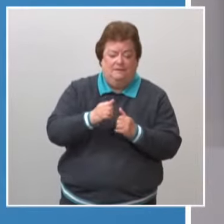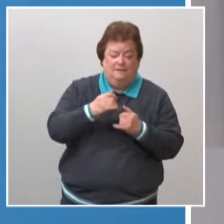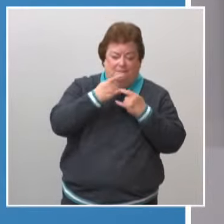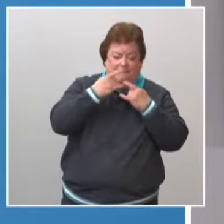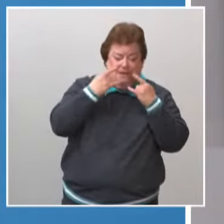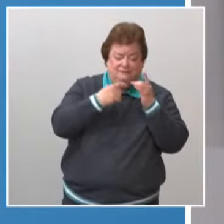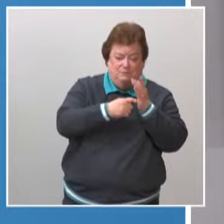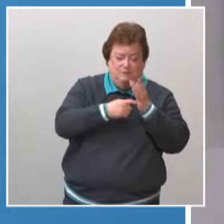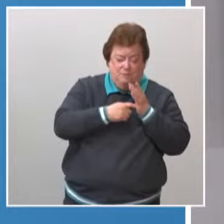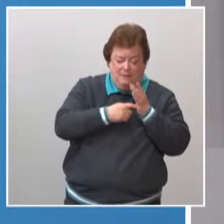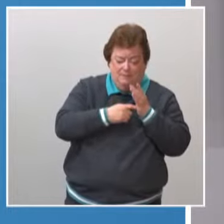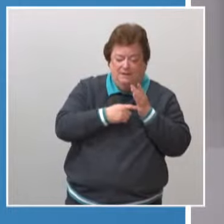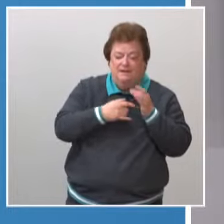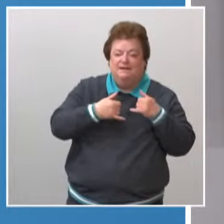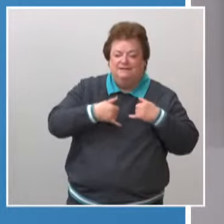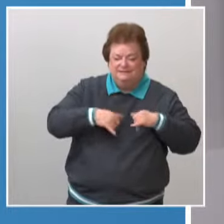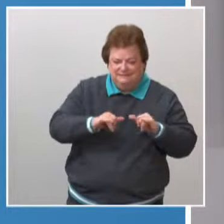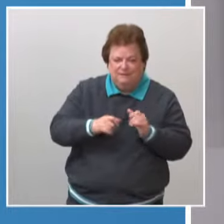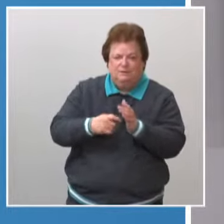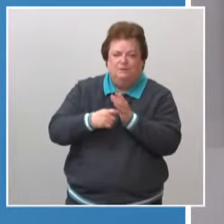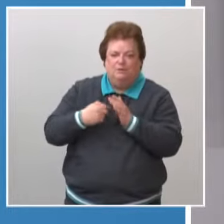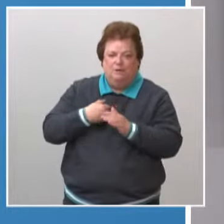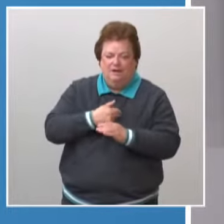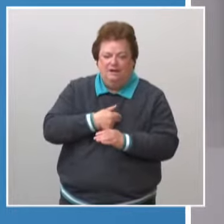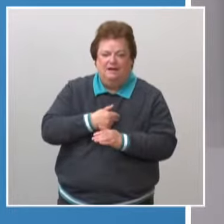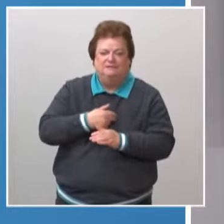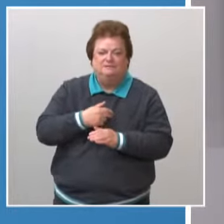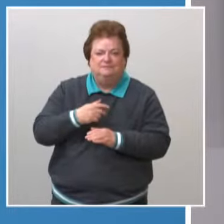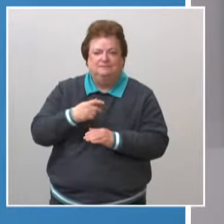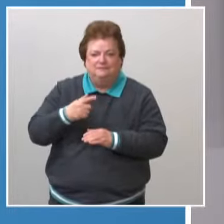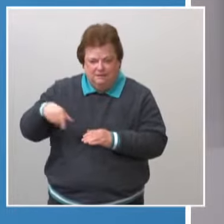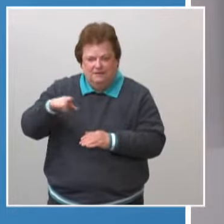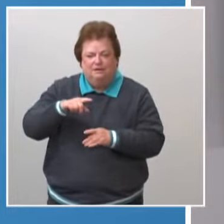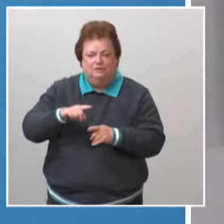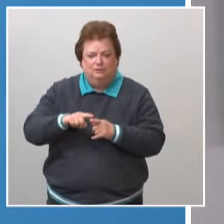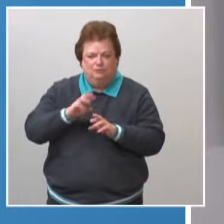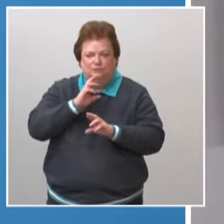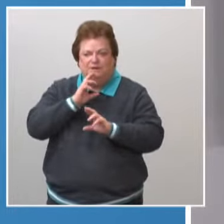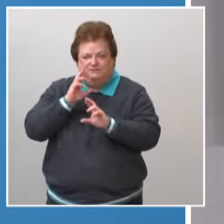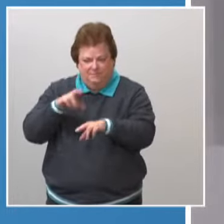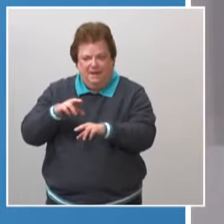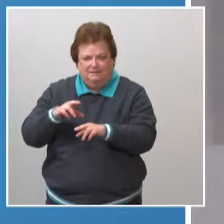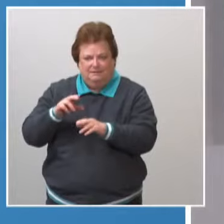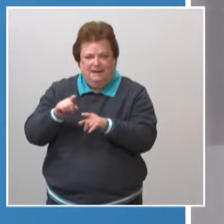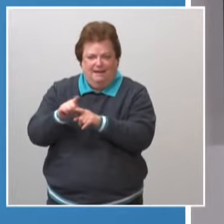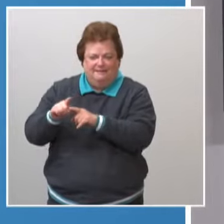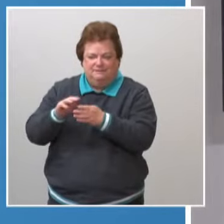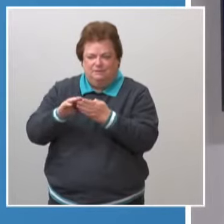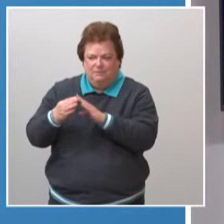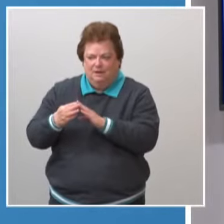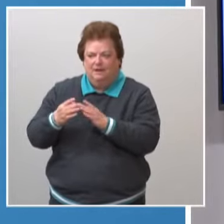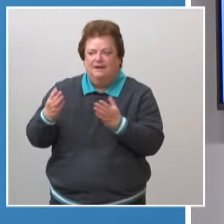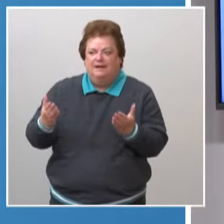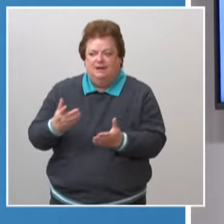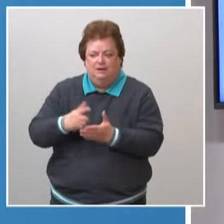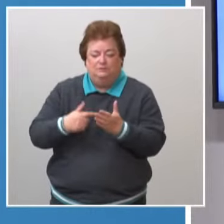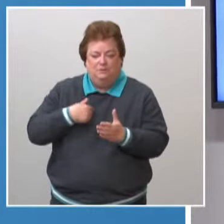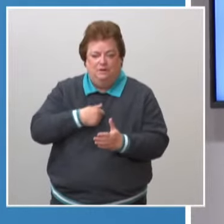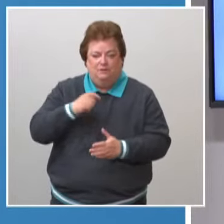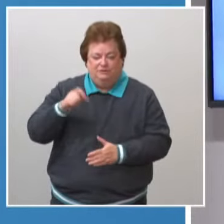our situation continues to require an urgent community response. Here are the actions we should all be taking right